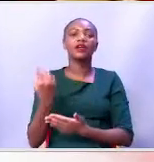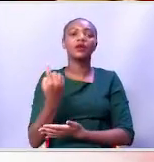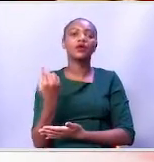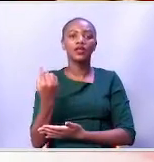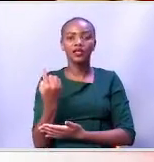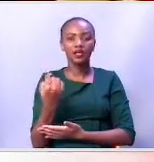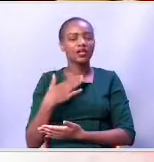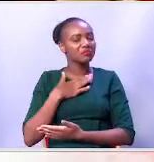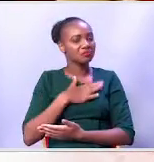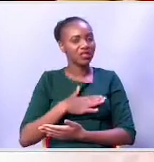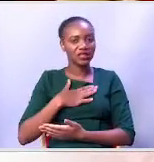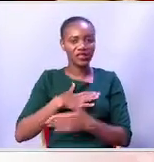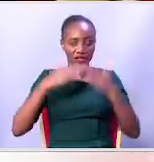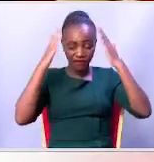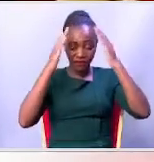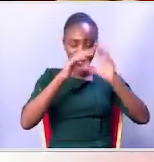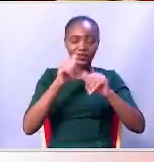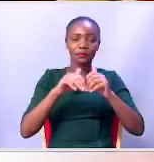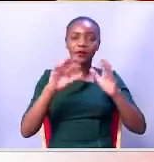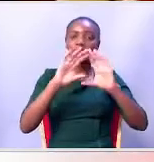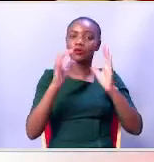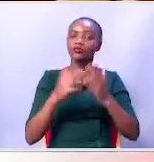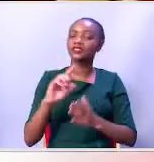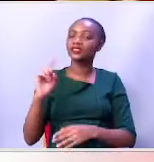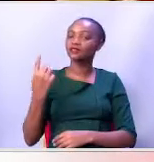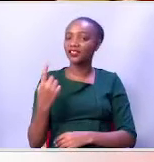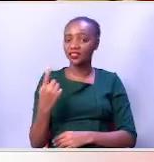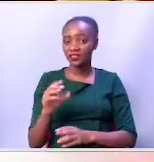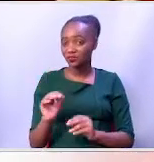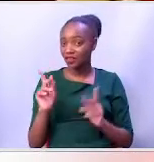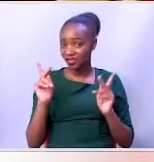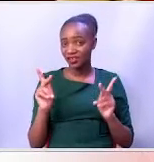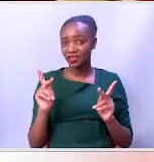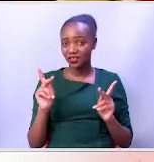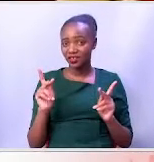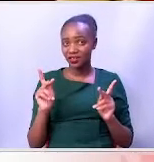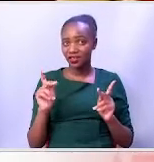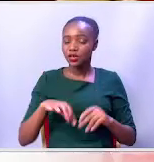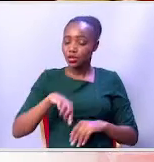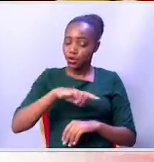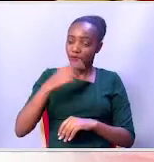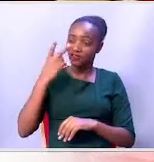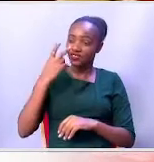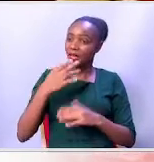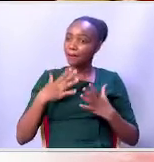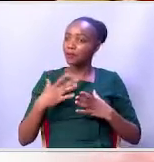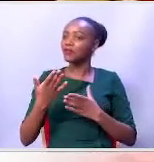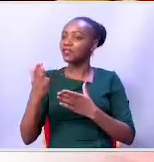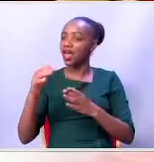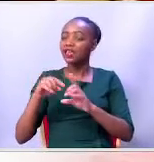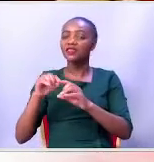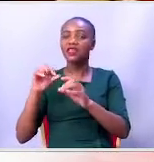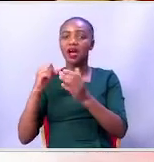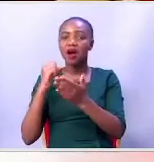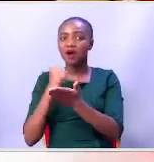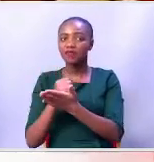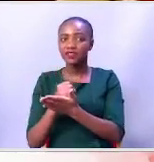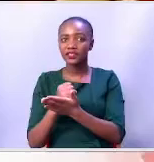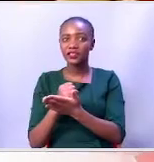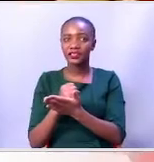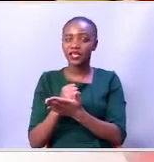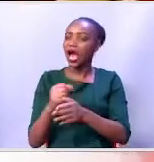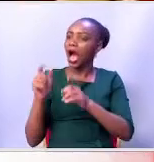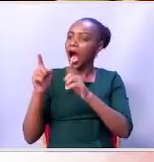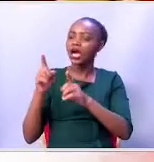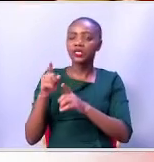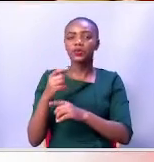of our communities at the altar of money and cheap purposes. We have seen them holding hostages to Sanya. We have seen them holding hostages